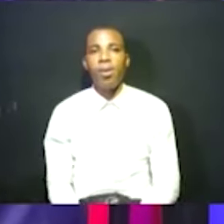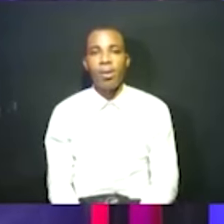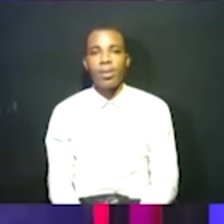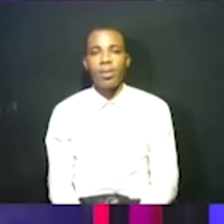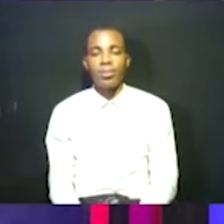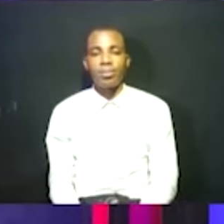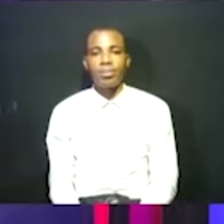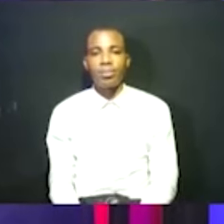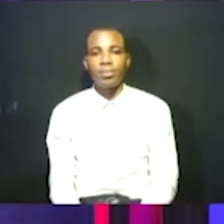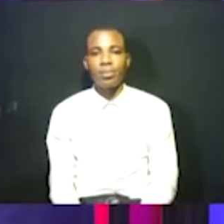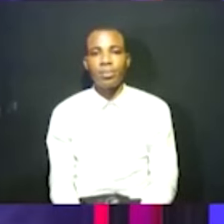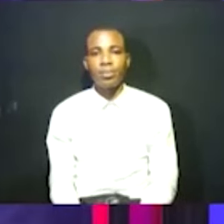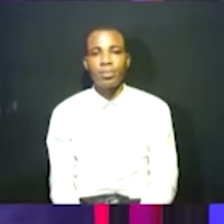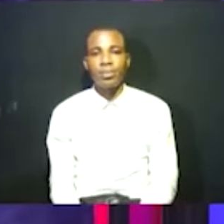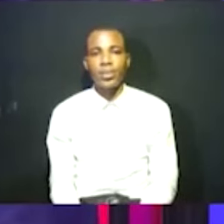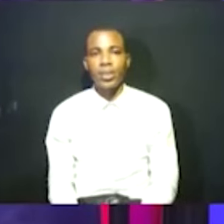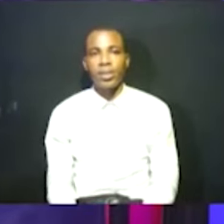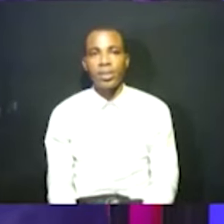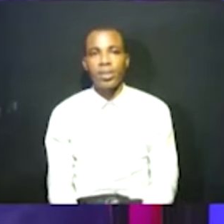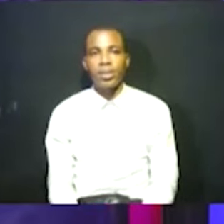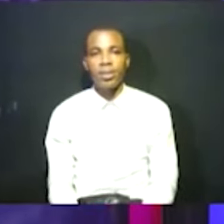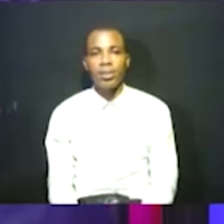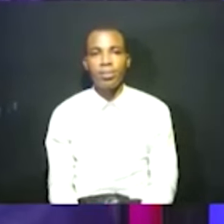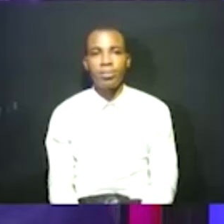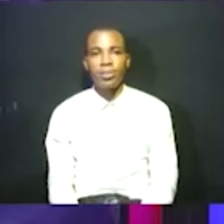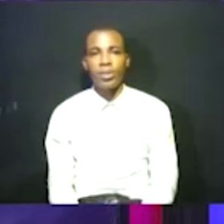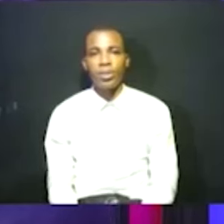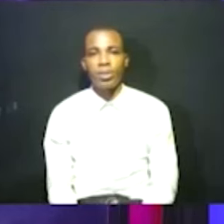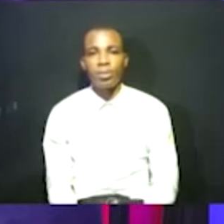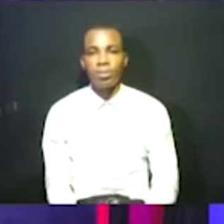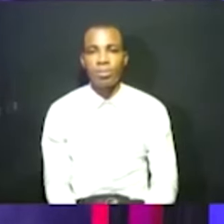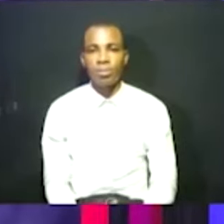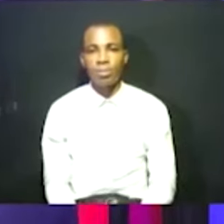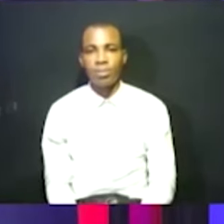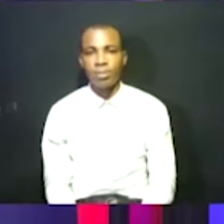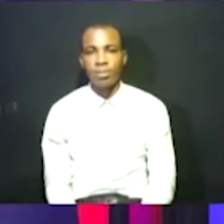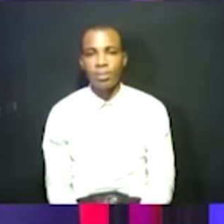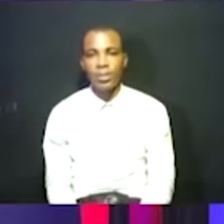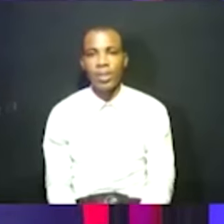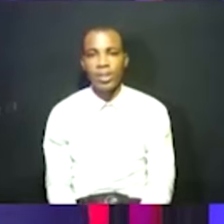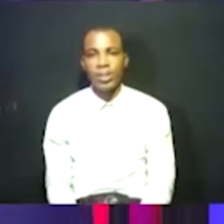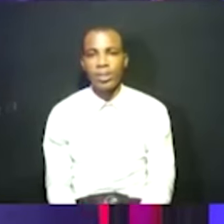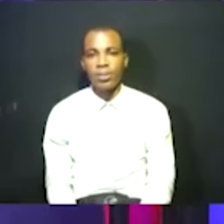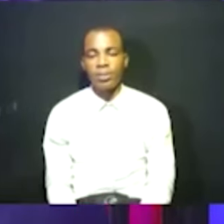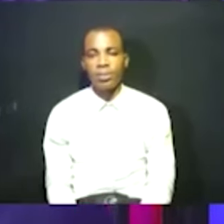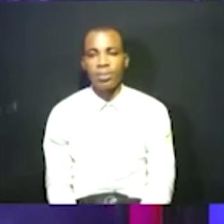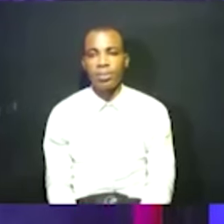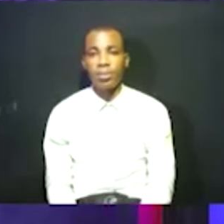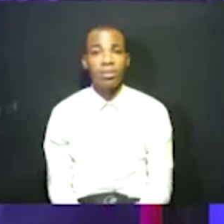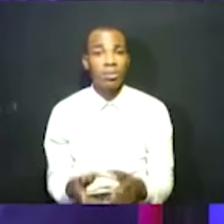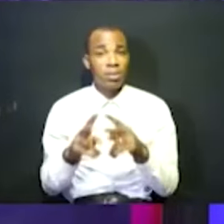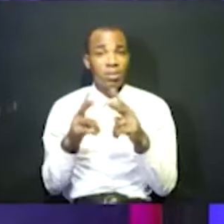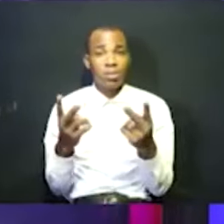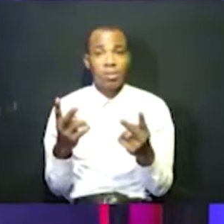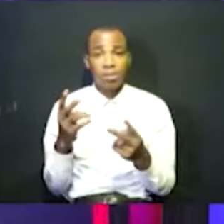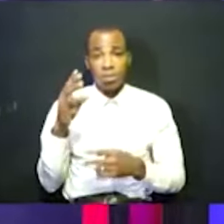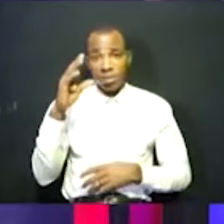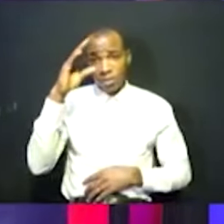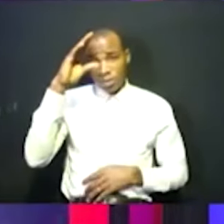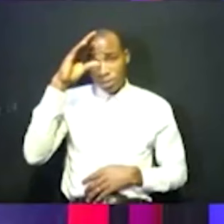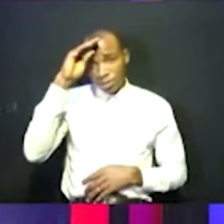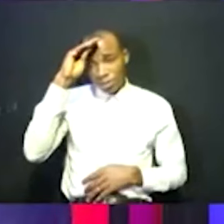Obehun said the Obefre Wong, not the Onipa de Fre, a bodia, a Tiasi Biara, and no Aranini Din. So the man